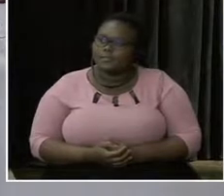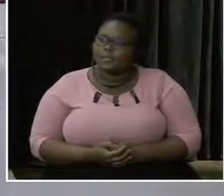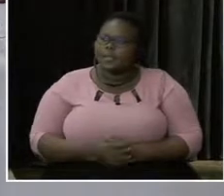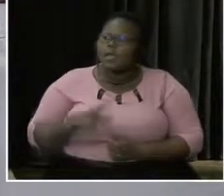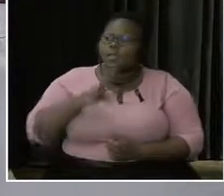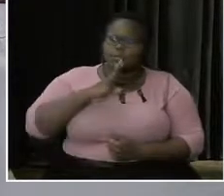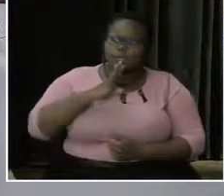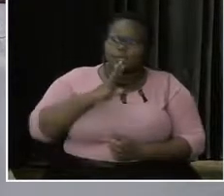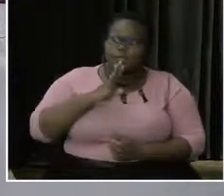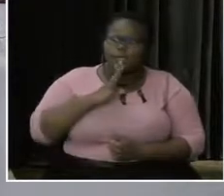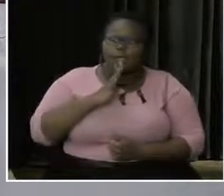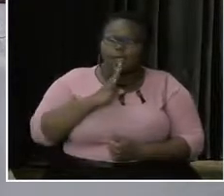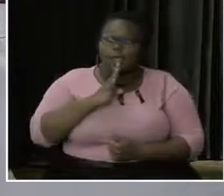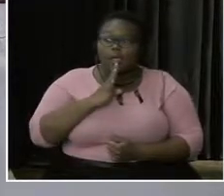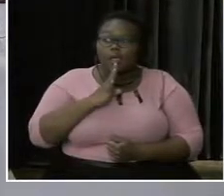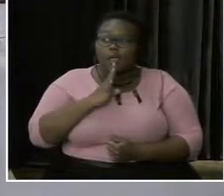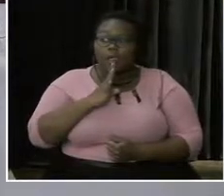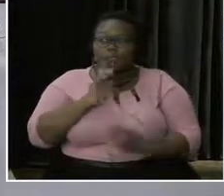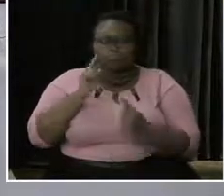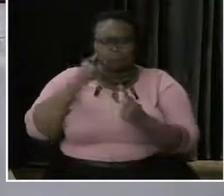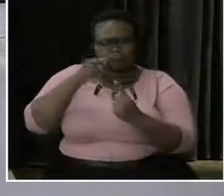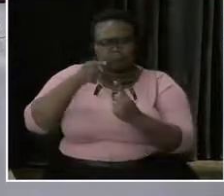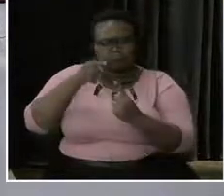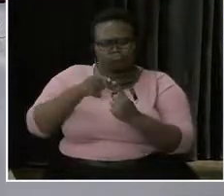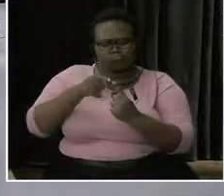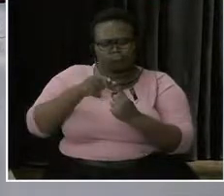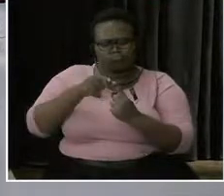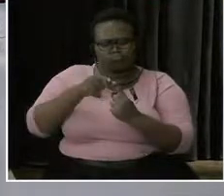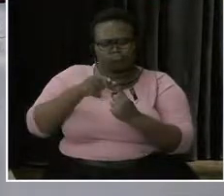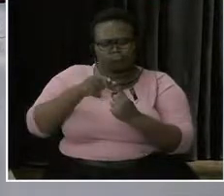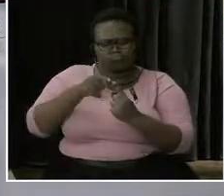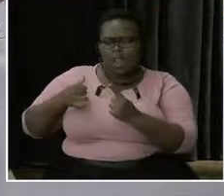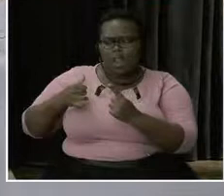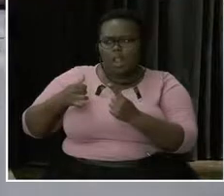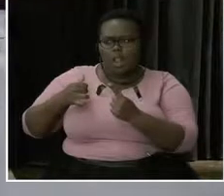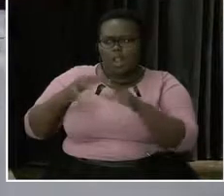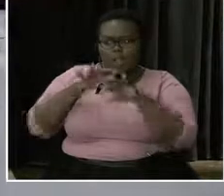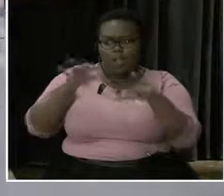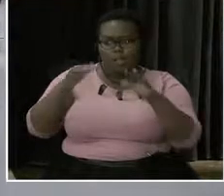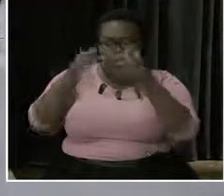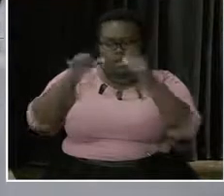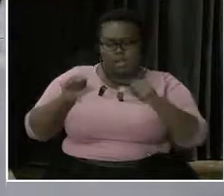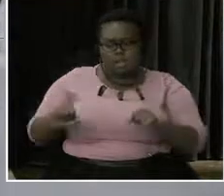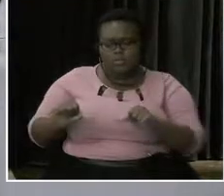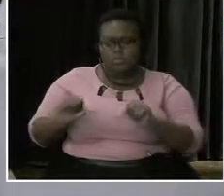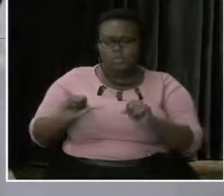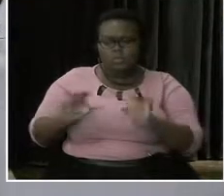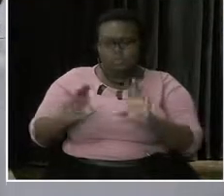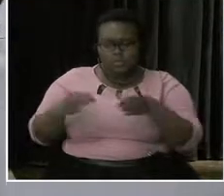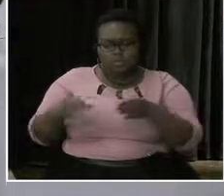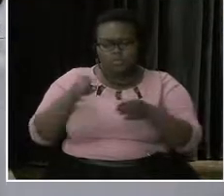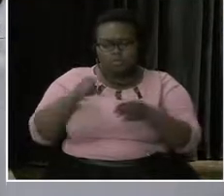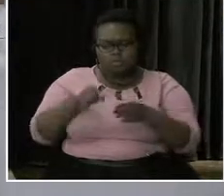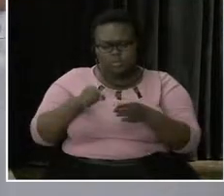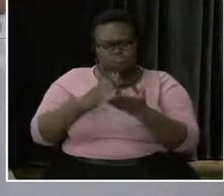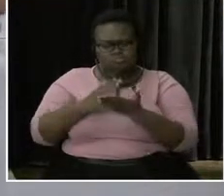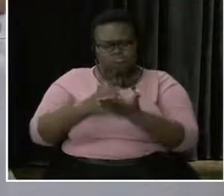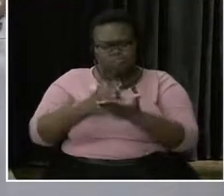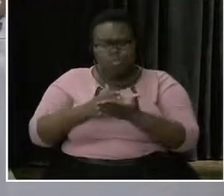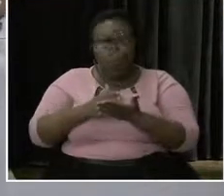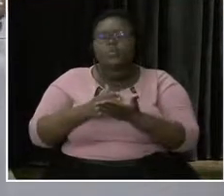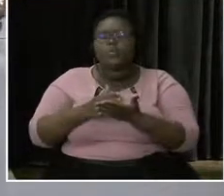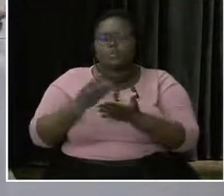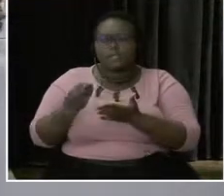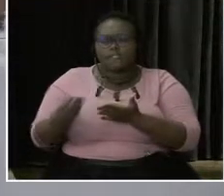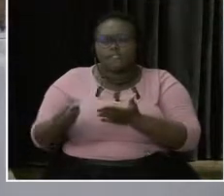Madam Speaker, the primary aim of the Municipal Public Accounts Committee is to ensure that there is